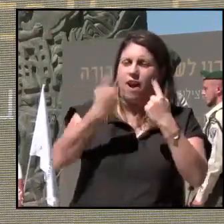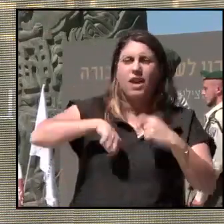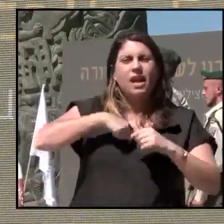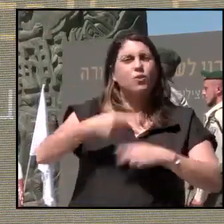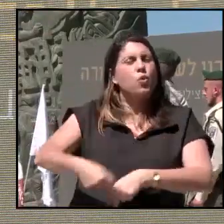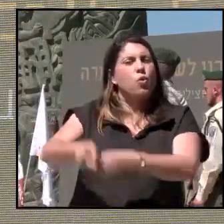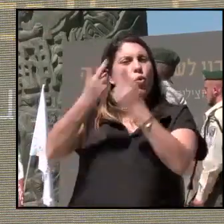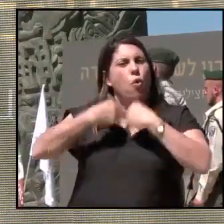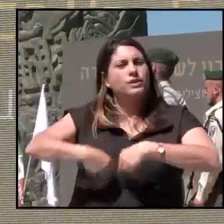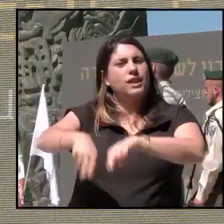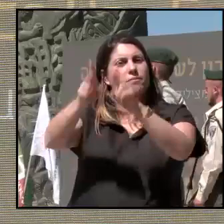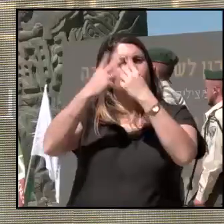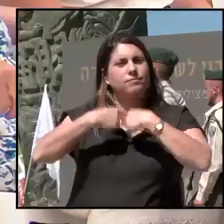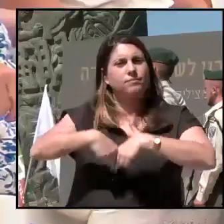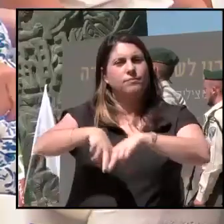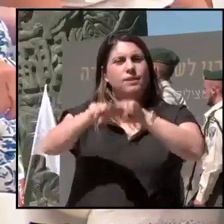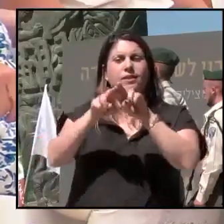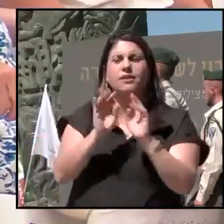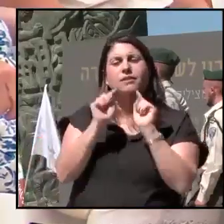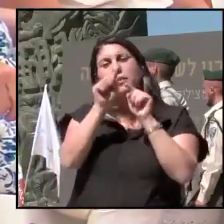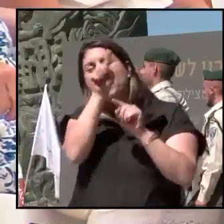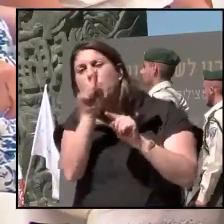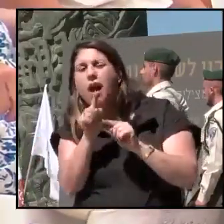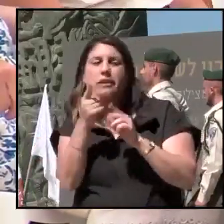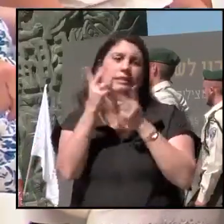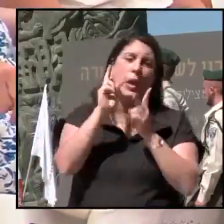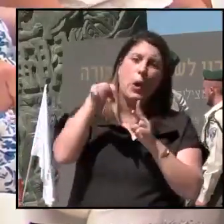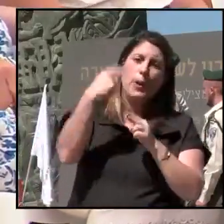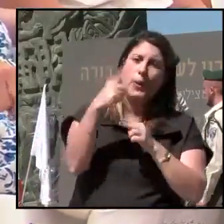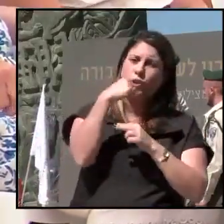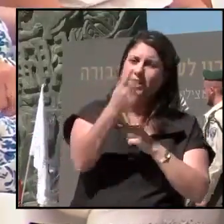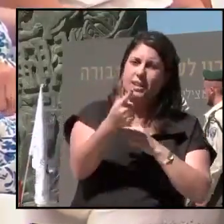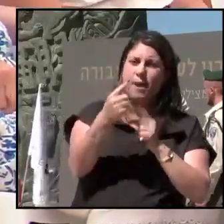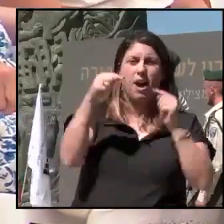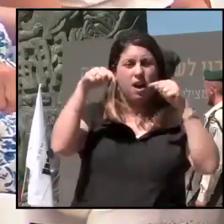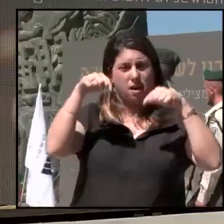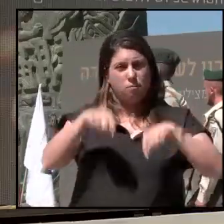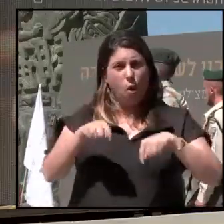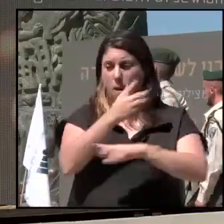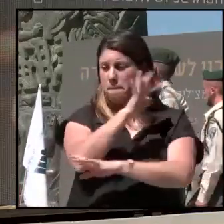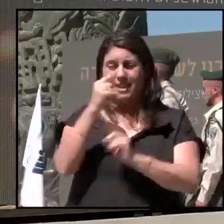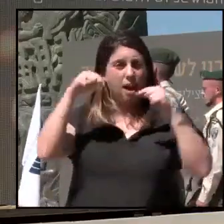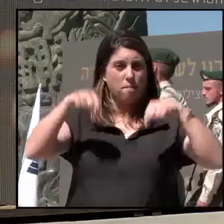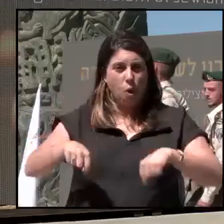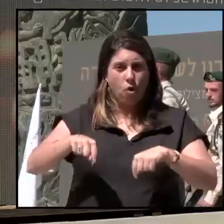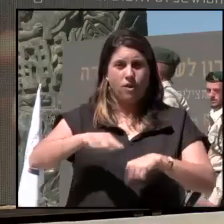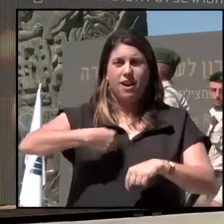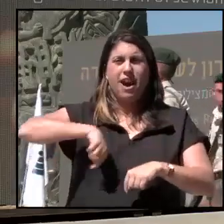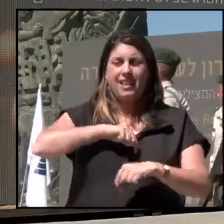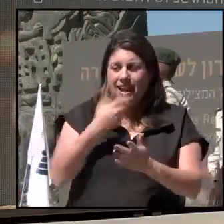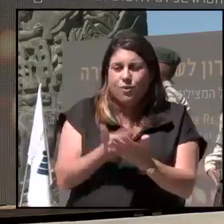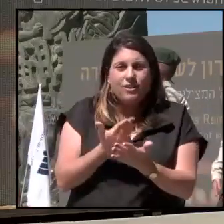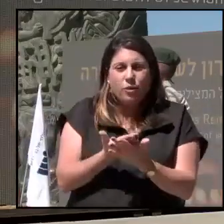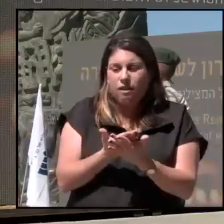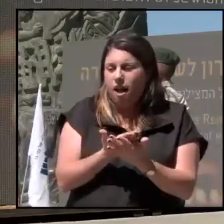to a visceral and immediate Shoah. Perhaps it could be said that in this martyr's forest, we are oblivious to the